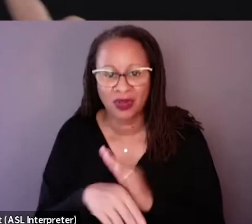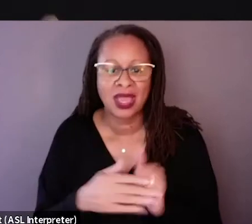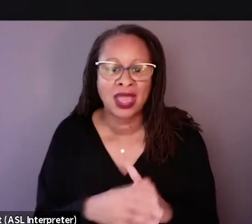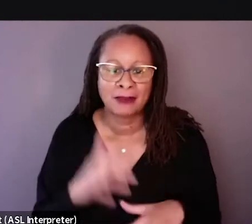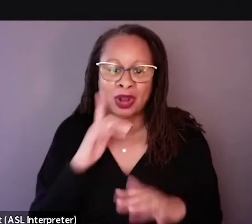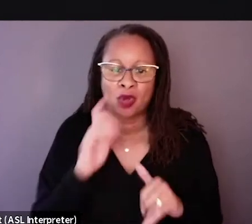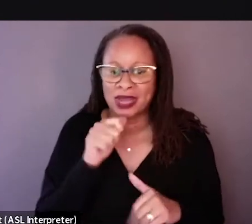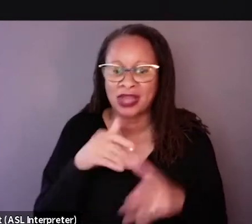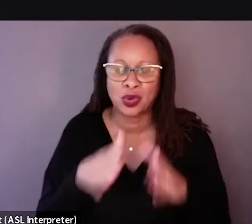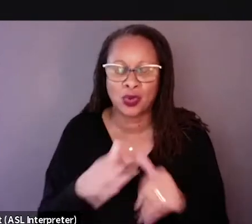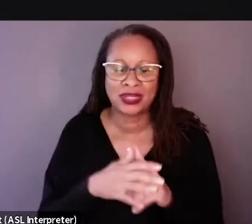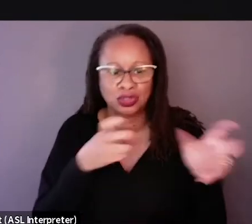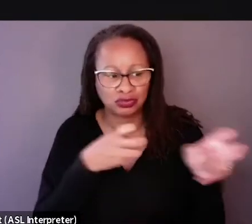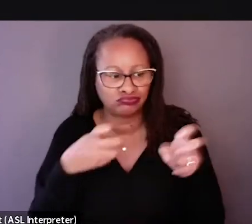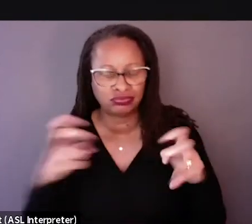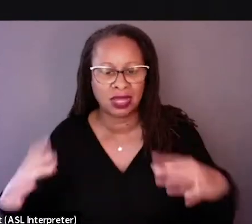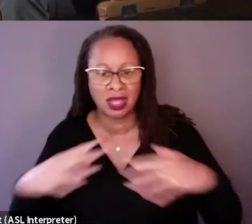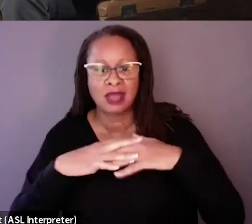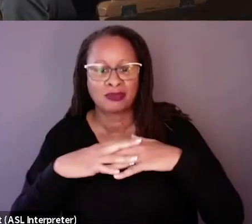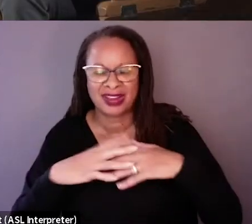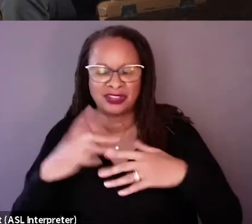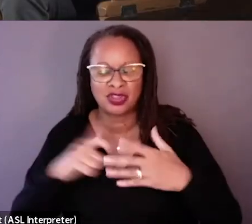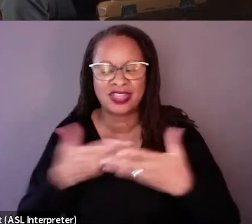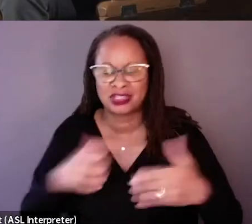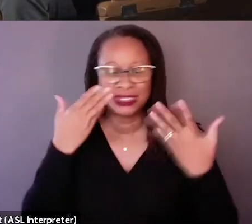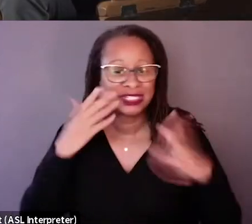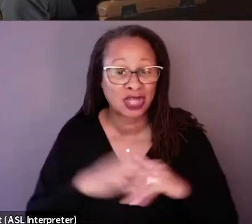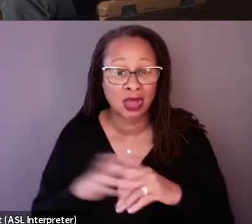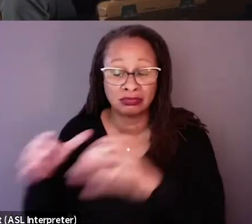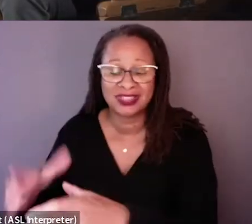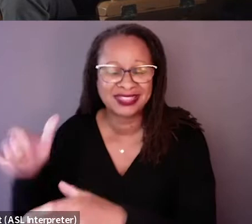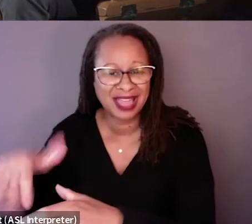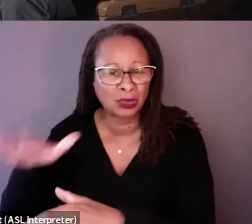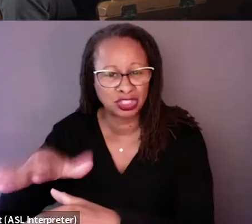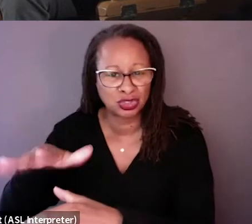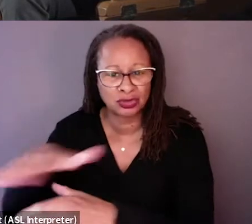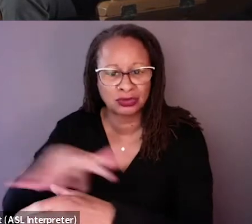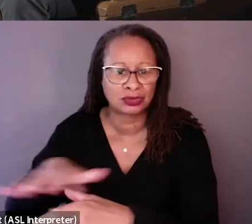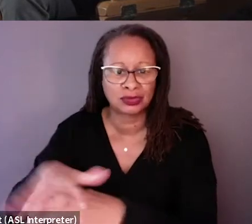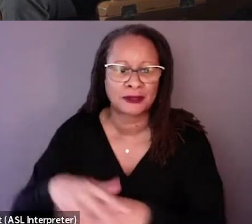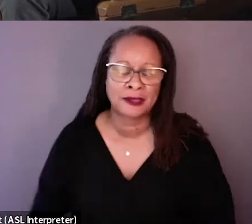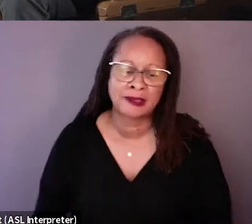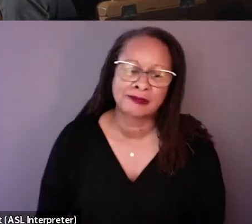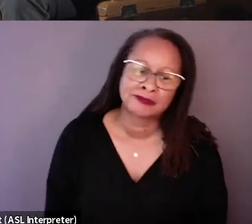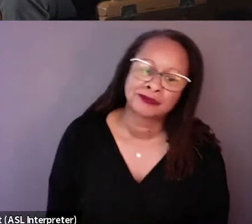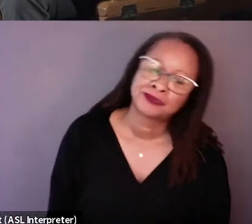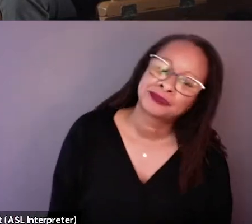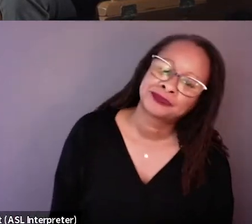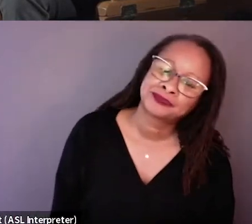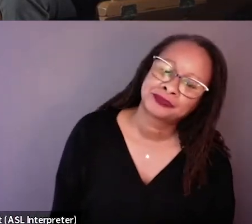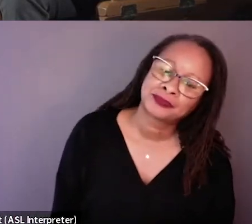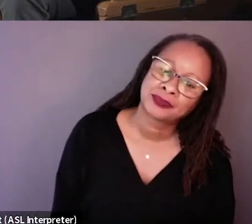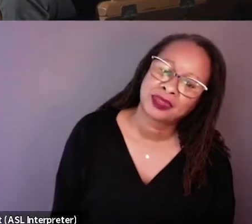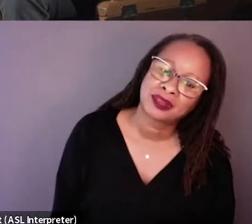trying to draw a bridge over the unknown. But yeah, what would you say? Did you wrestle with telling the audience that they